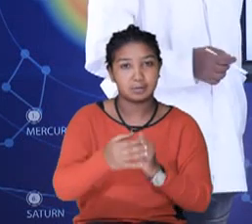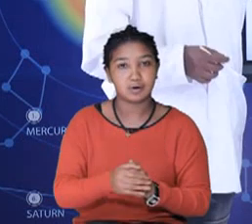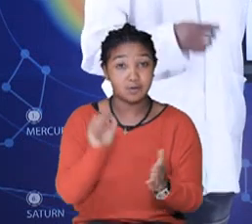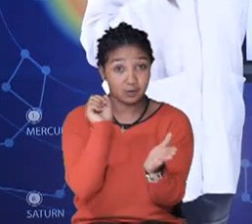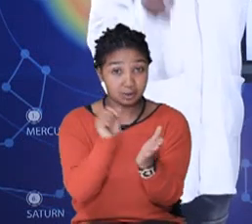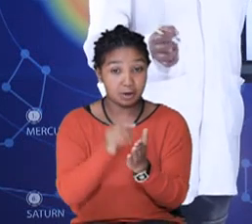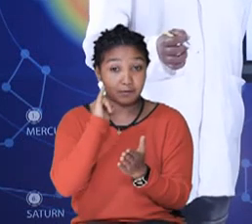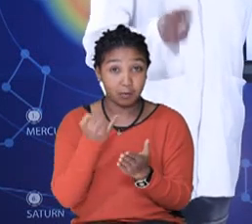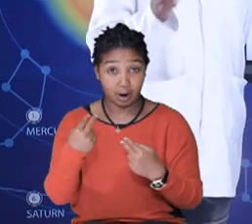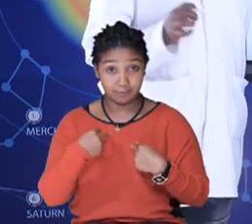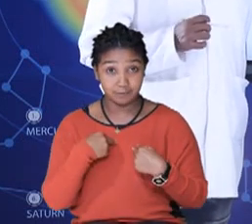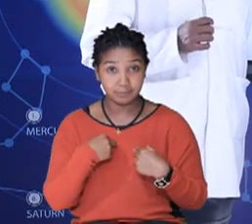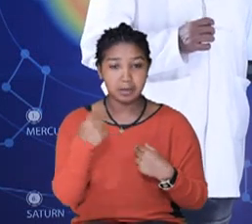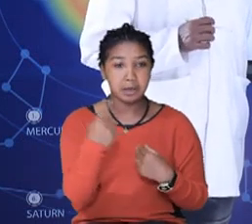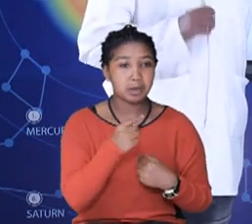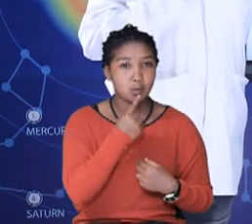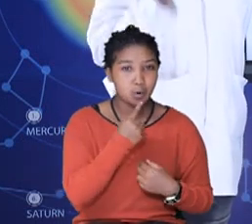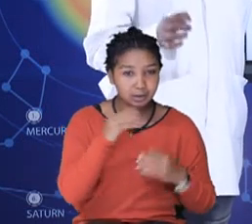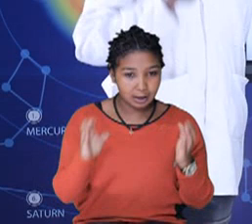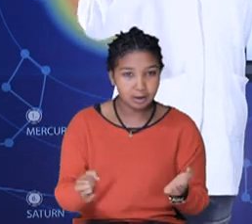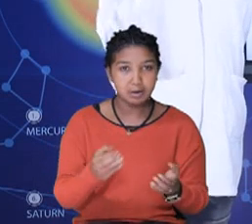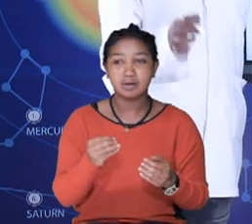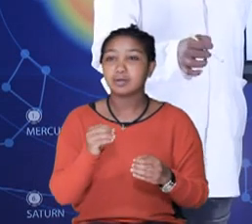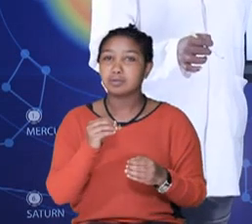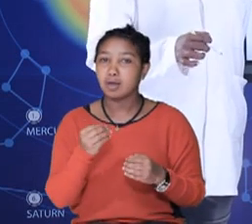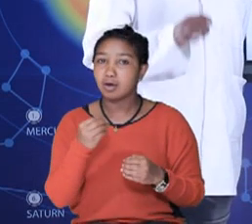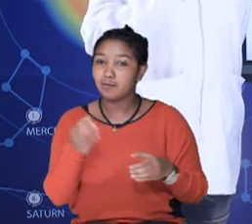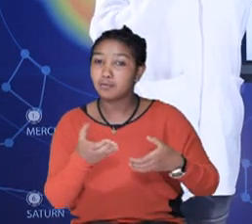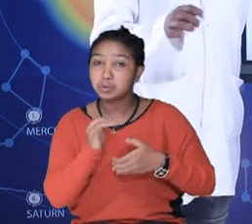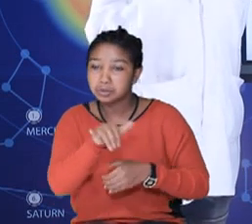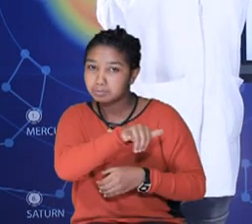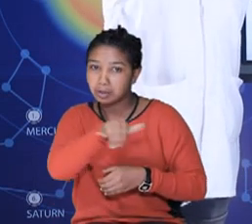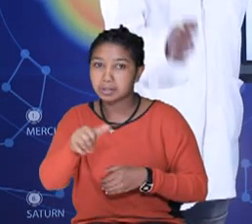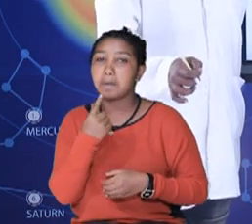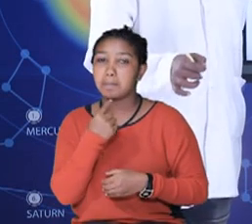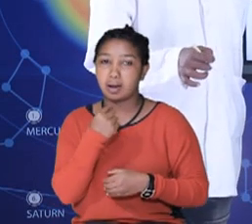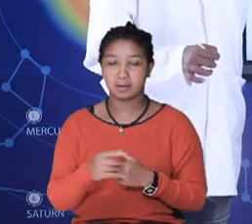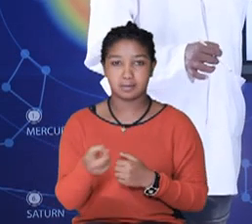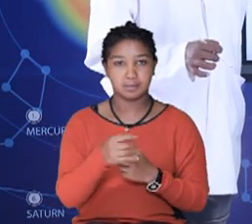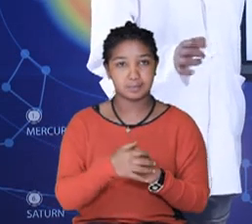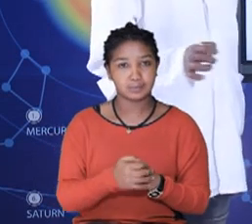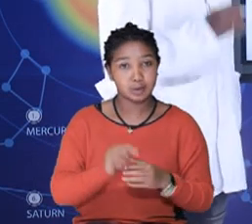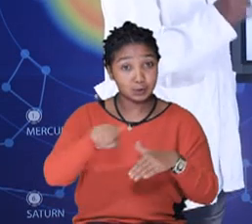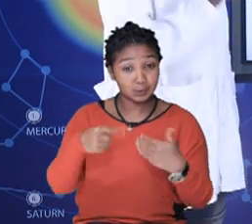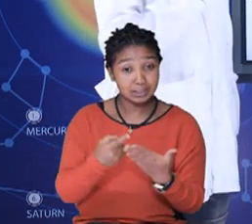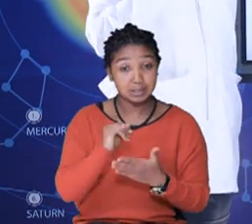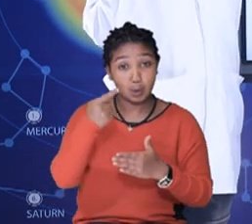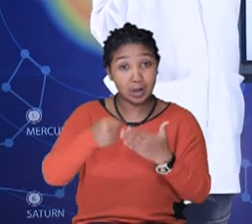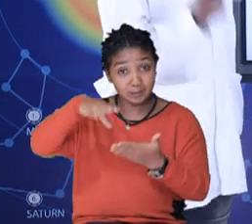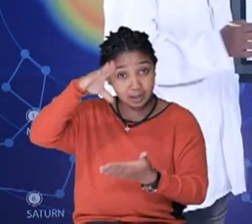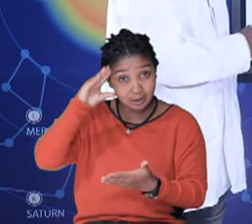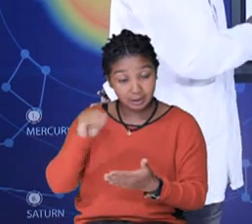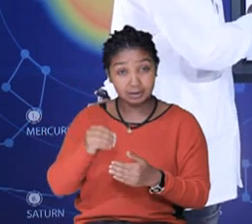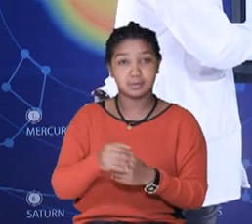For example, if you have red container, the fluid in that red container like a red. So this is what we